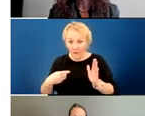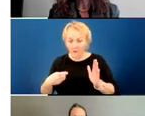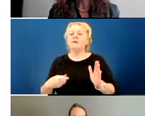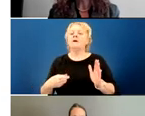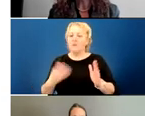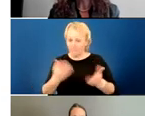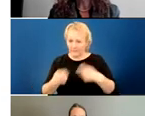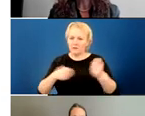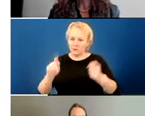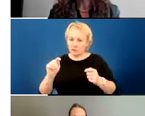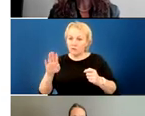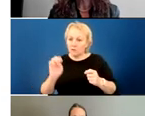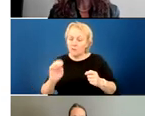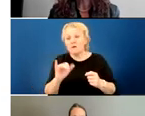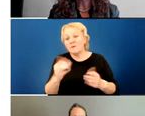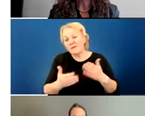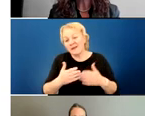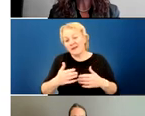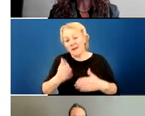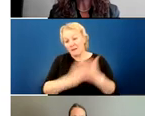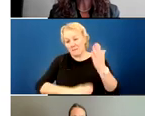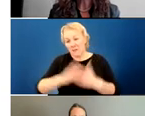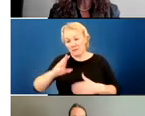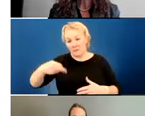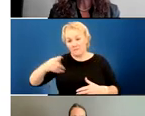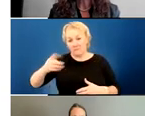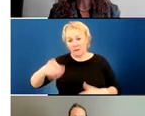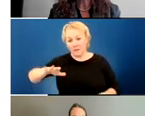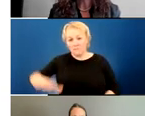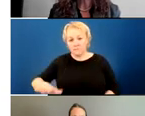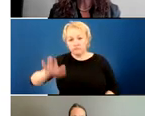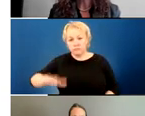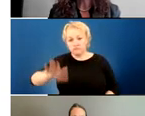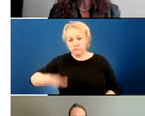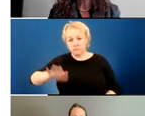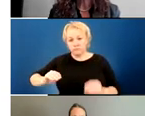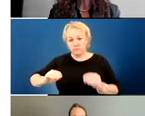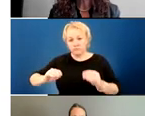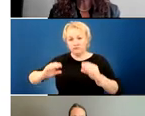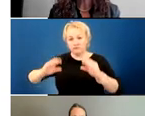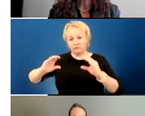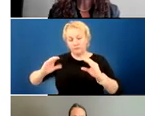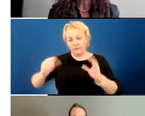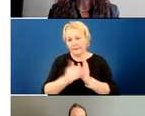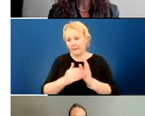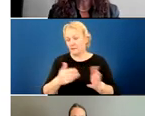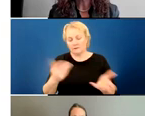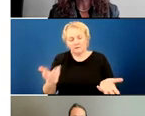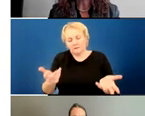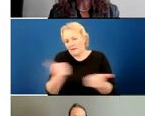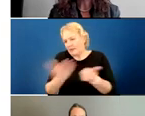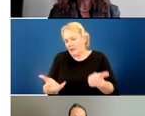air pump so that you can pump up the tires if they get a little low. Again, you know, there's debris that's out there. And